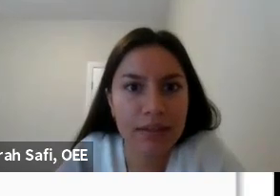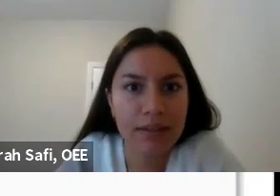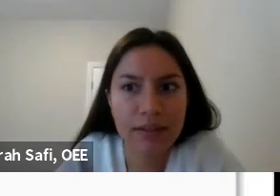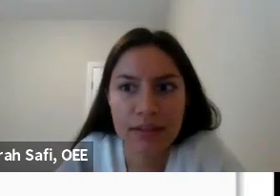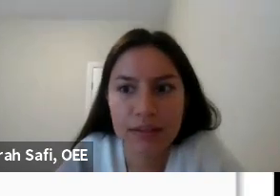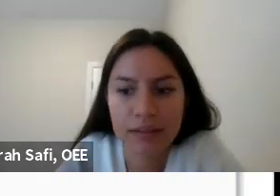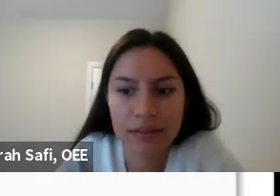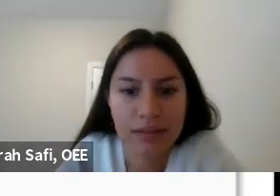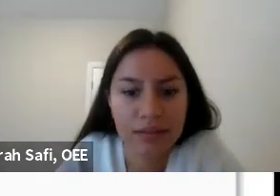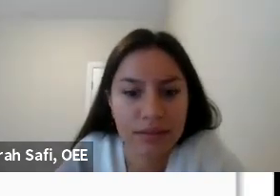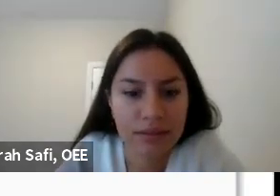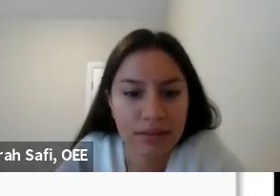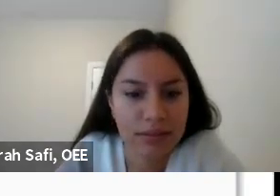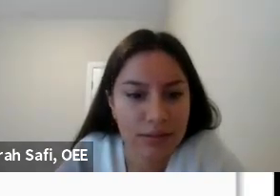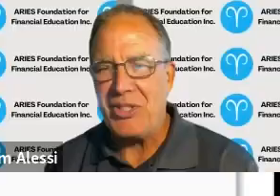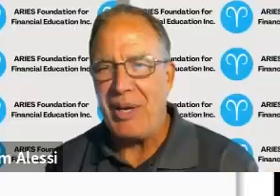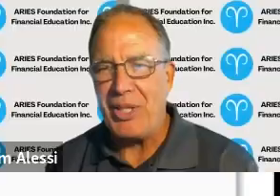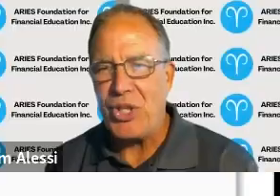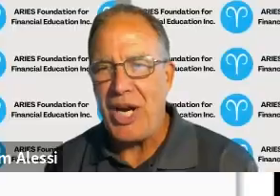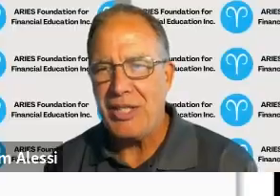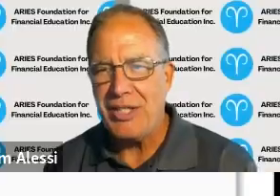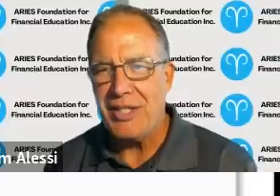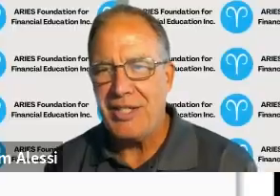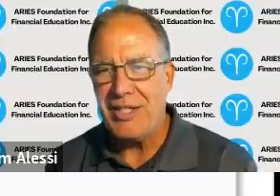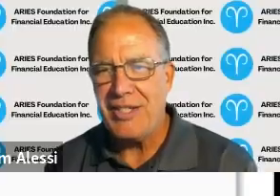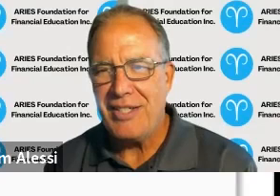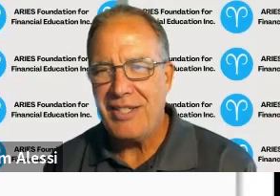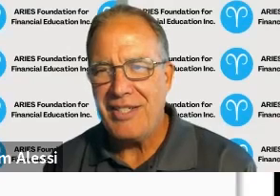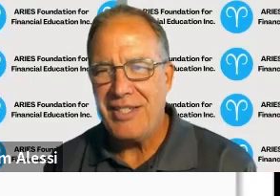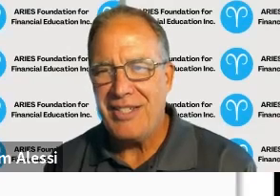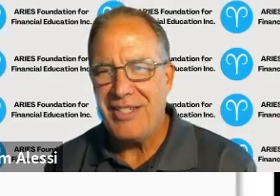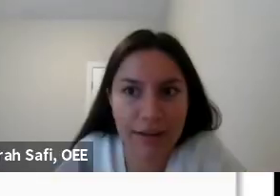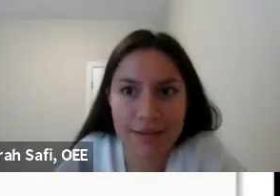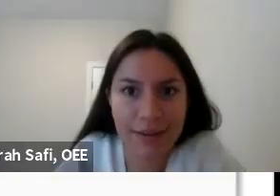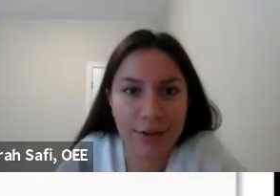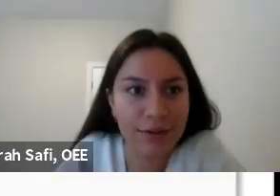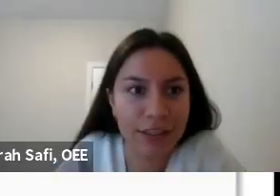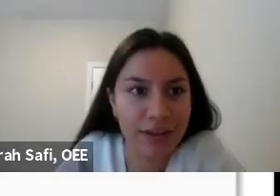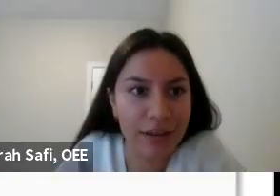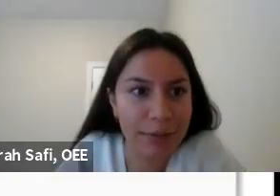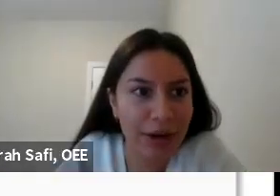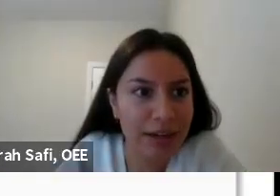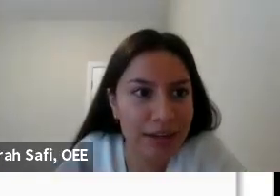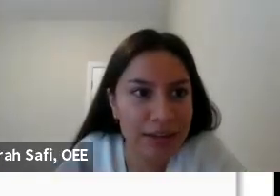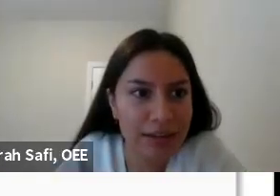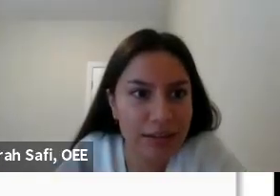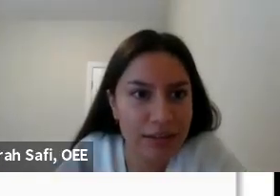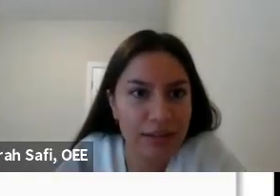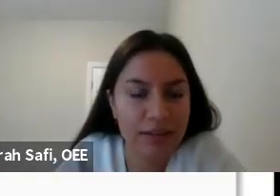me. You need me to stop my share? Yes. And then if you could reshare, that would be